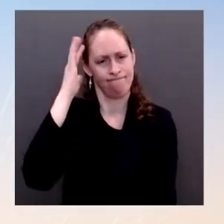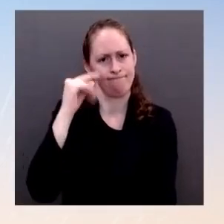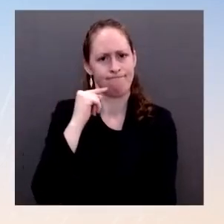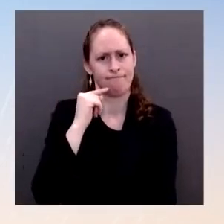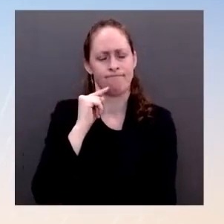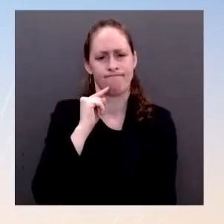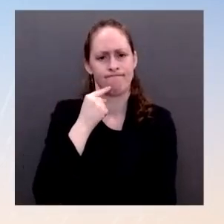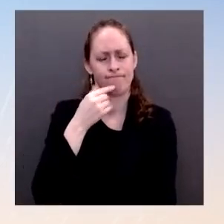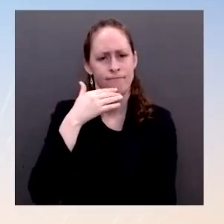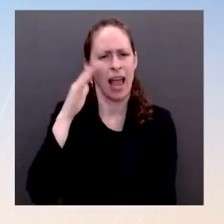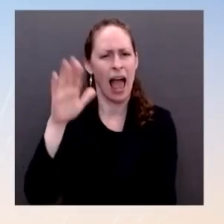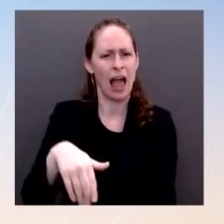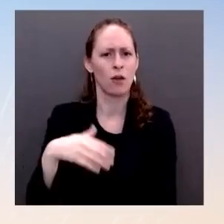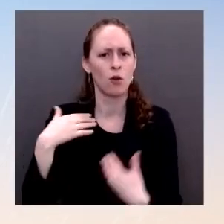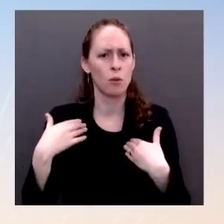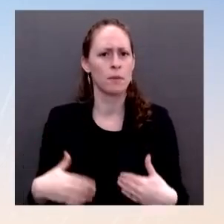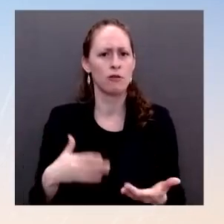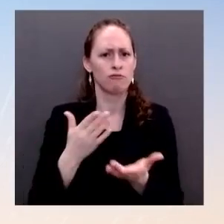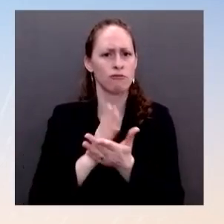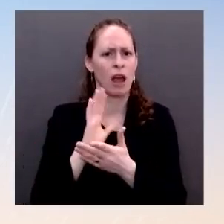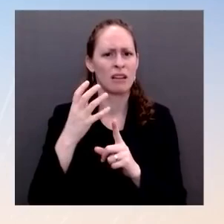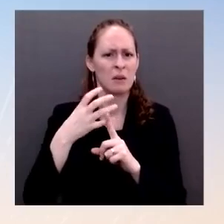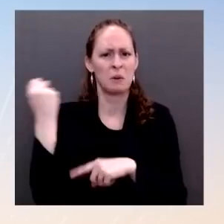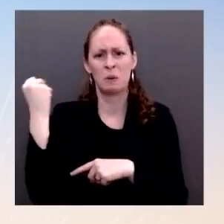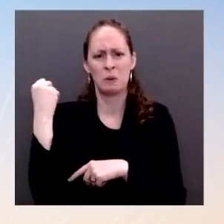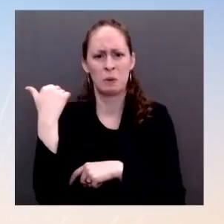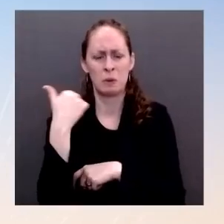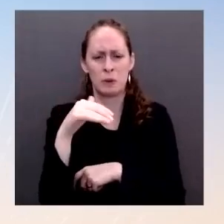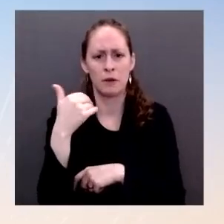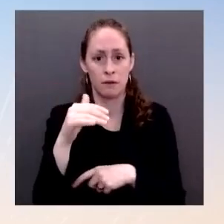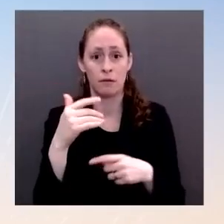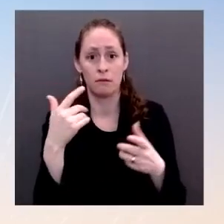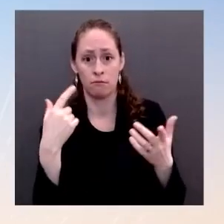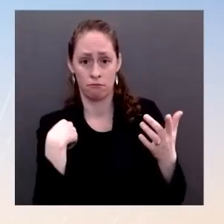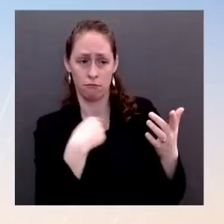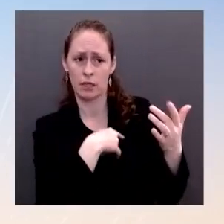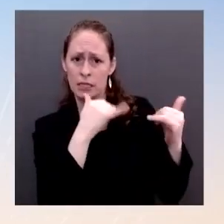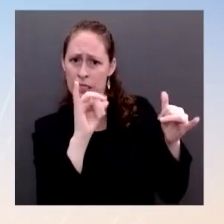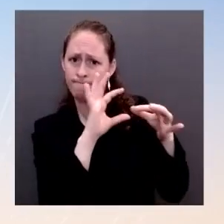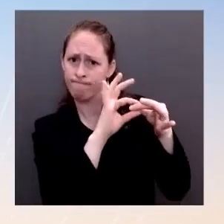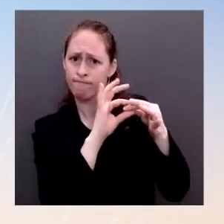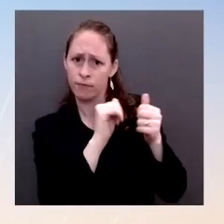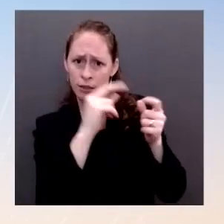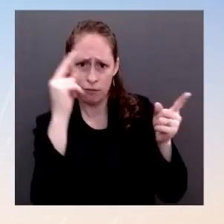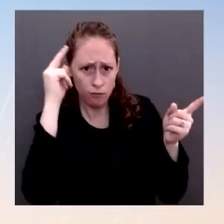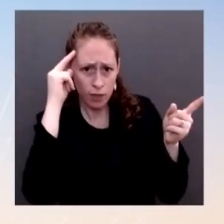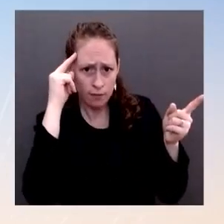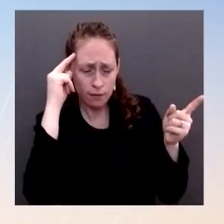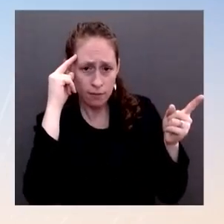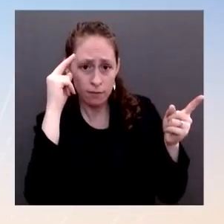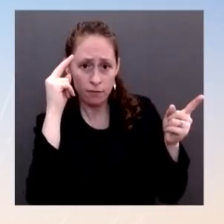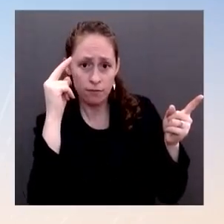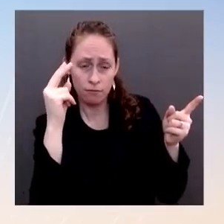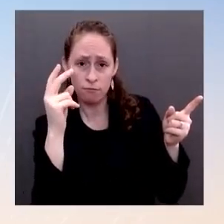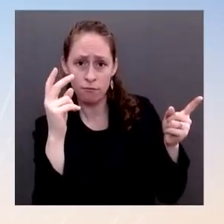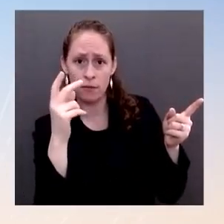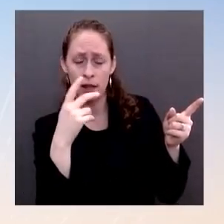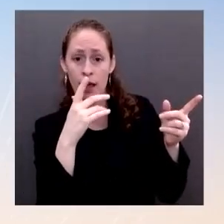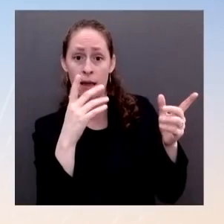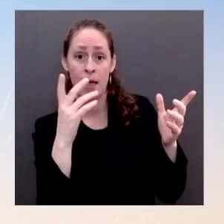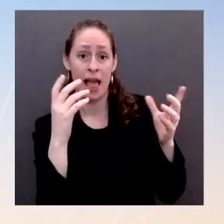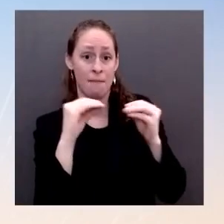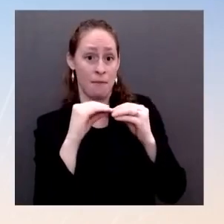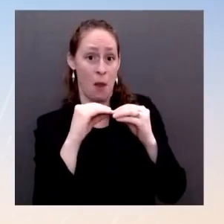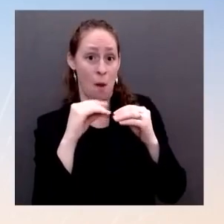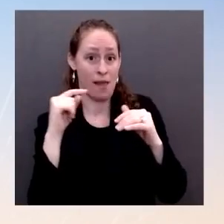security relationship that has been in the interest of the United States. In terms of this specific strike and a reaction, obviously,